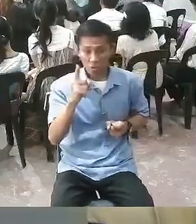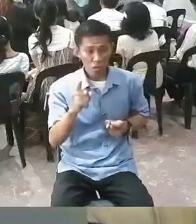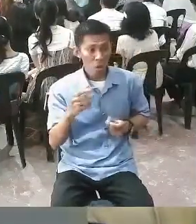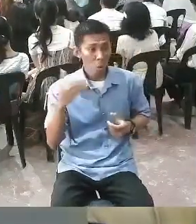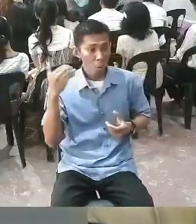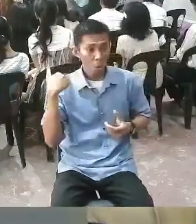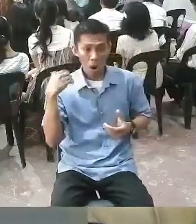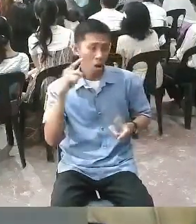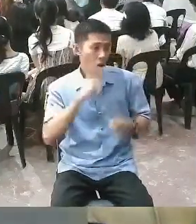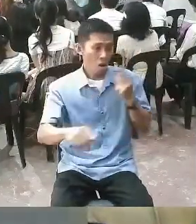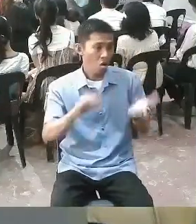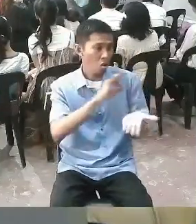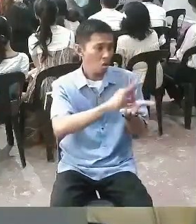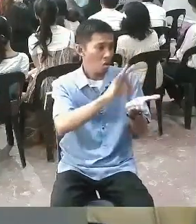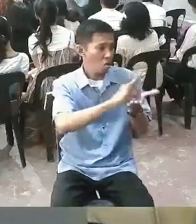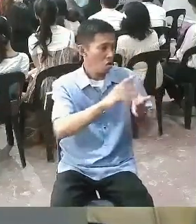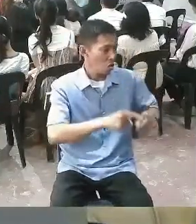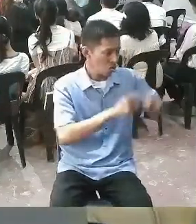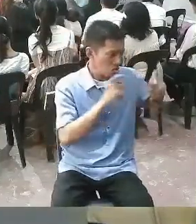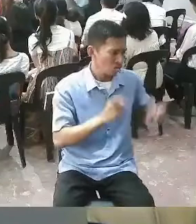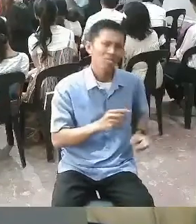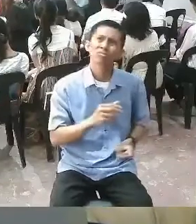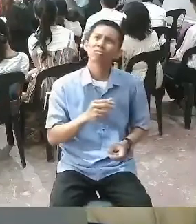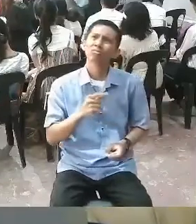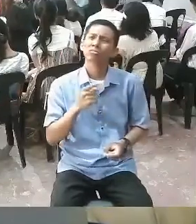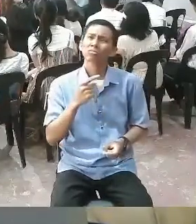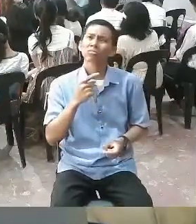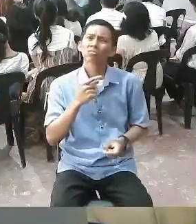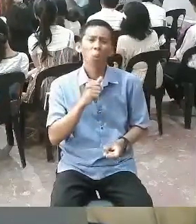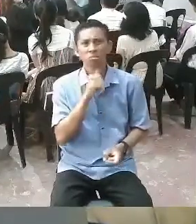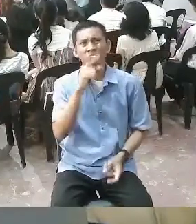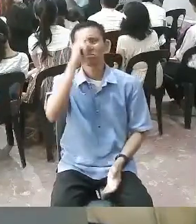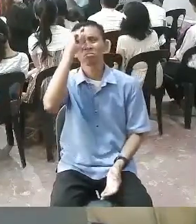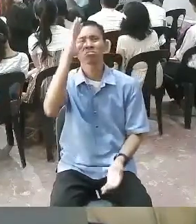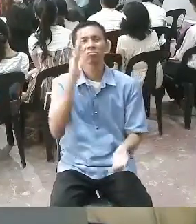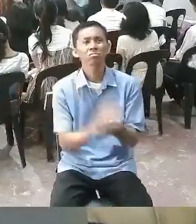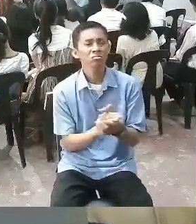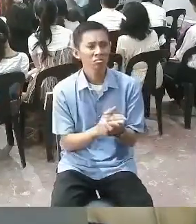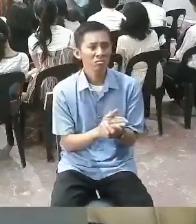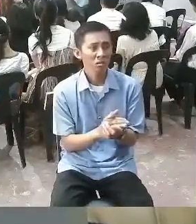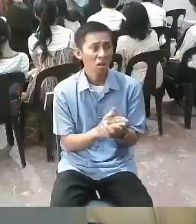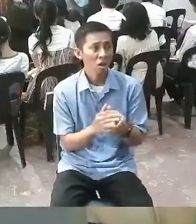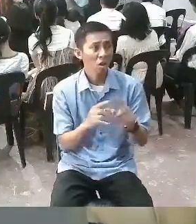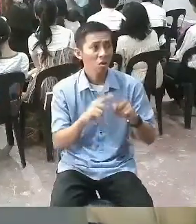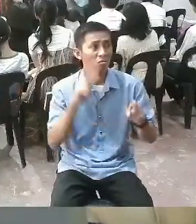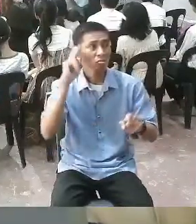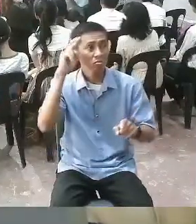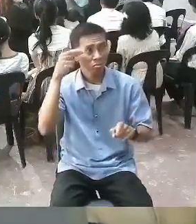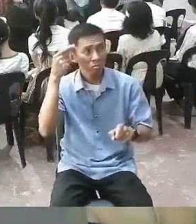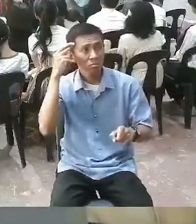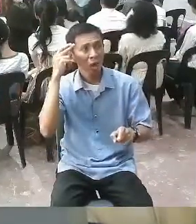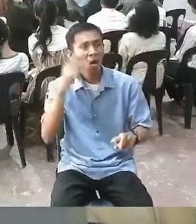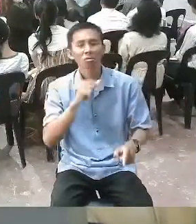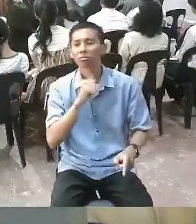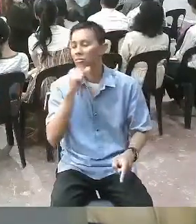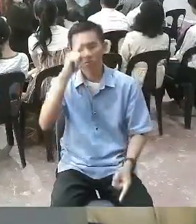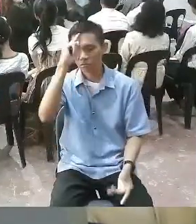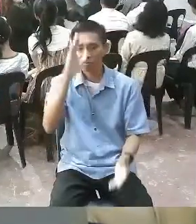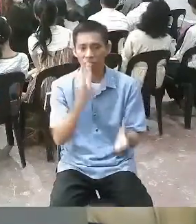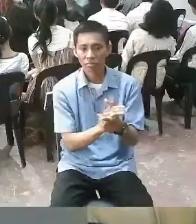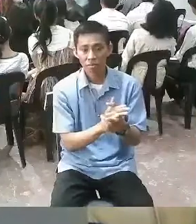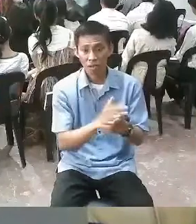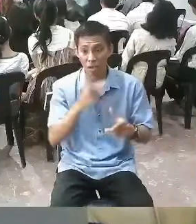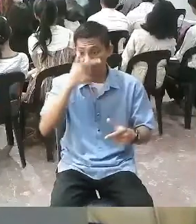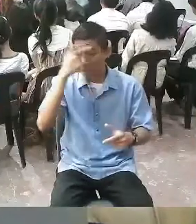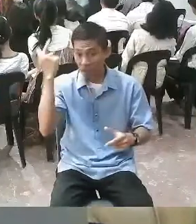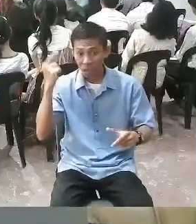sin. I don't believe that either. And the reason I don't believe that is because